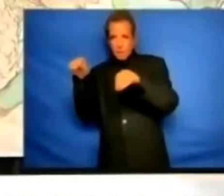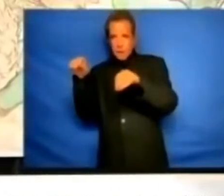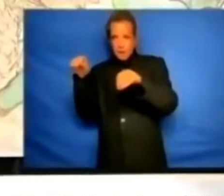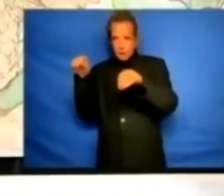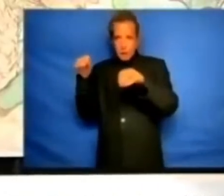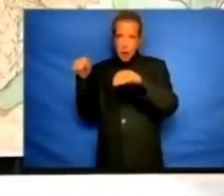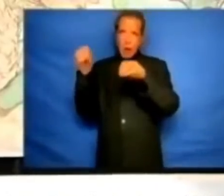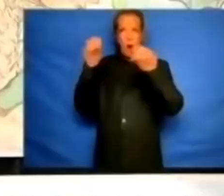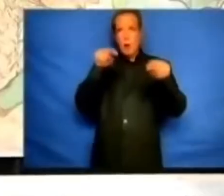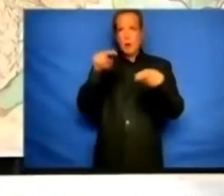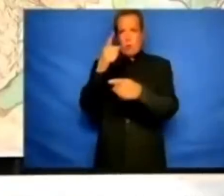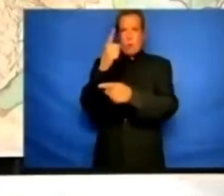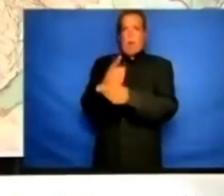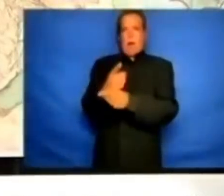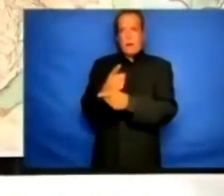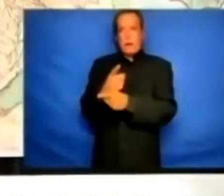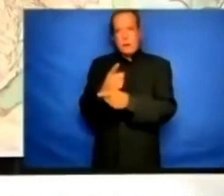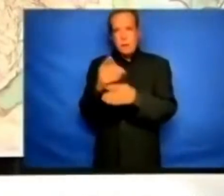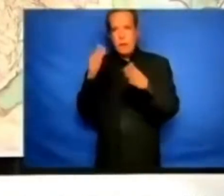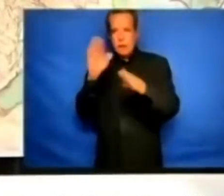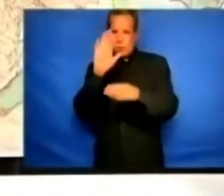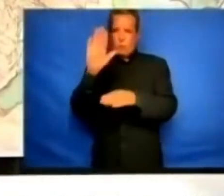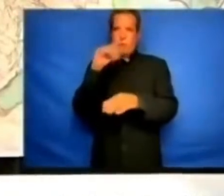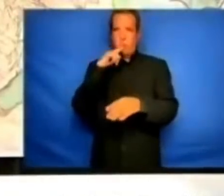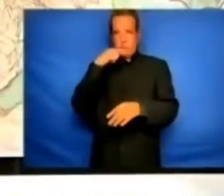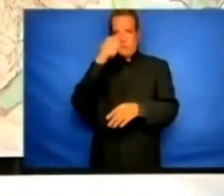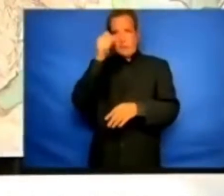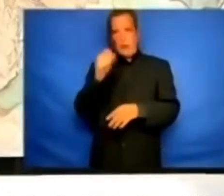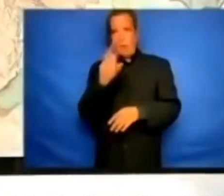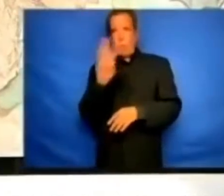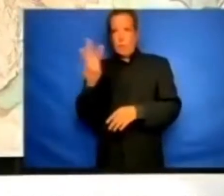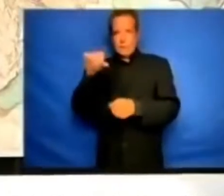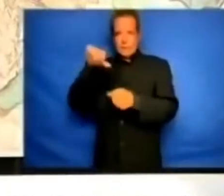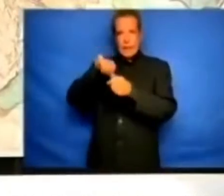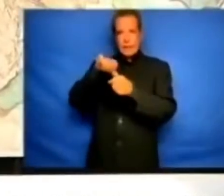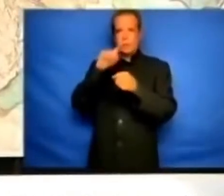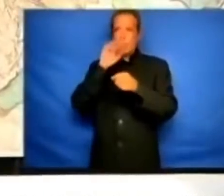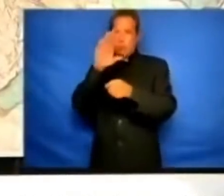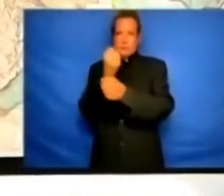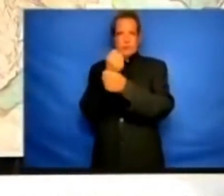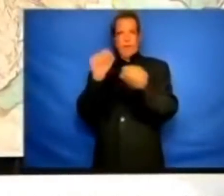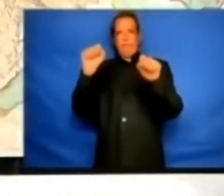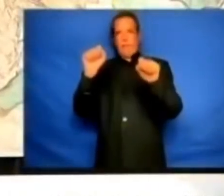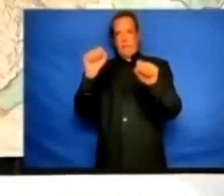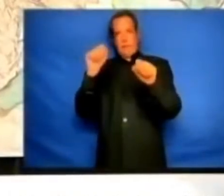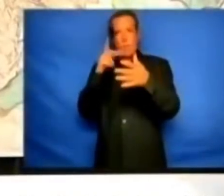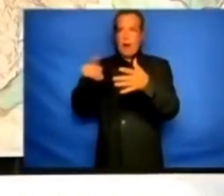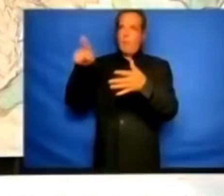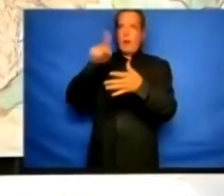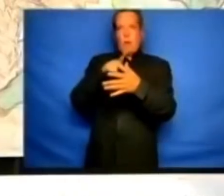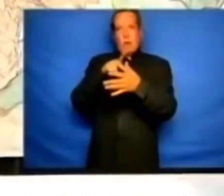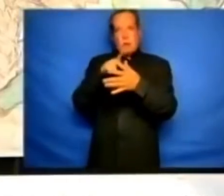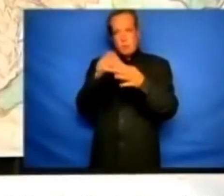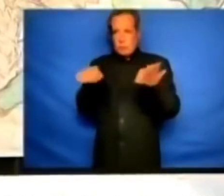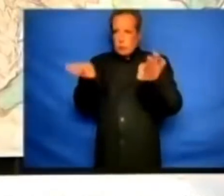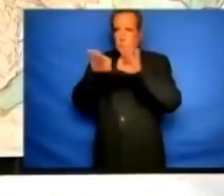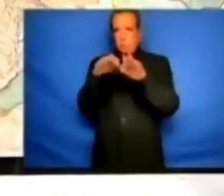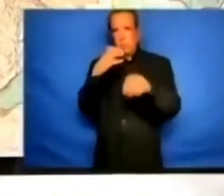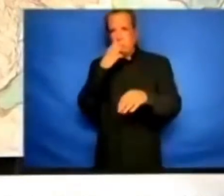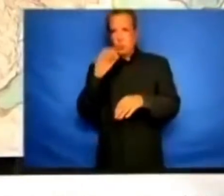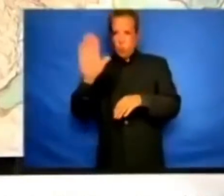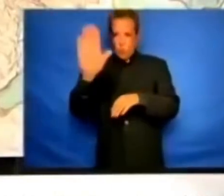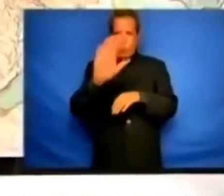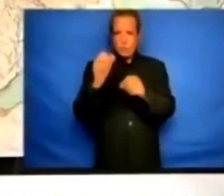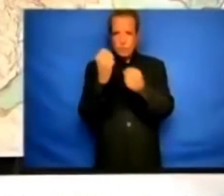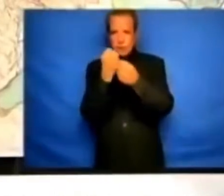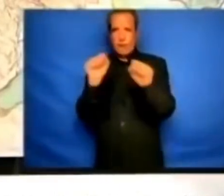At Southwest Gas, your safety is our primary concern. It's just like everybody else here on this incident. Safety is everything. So